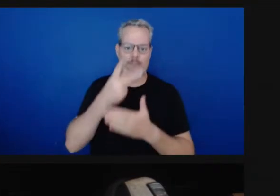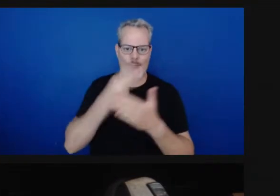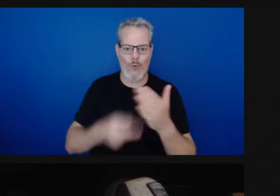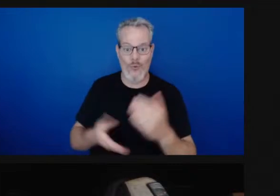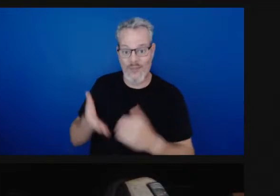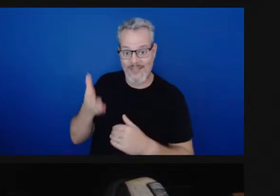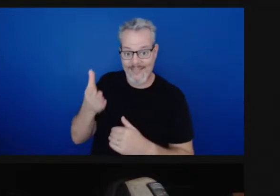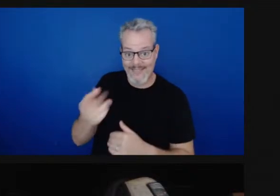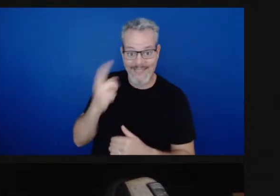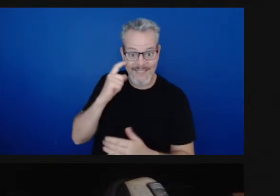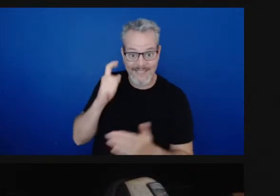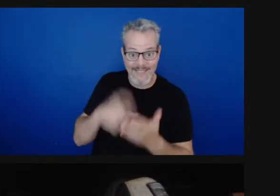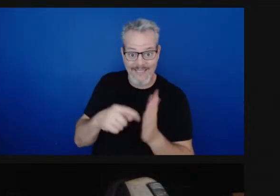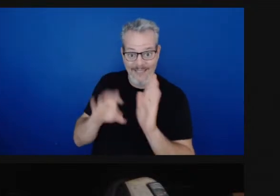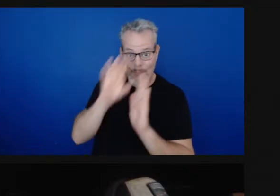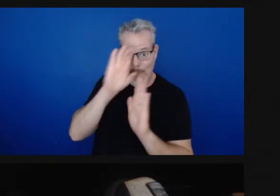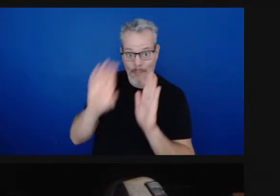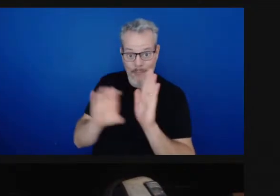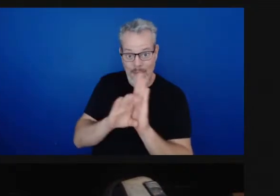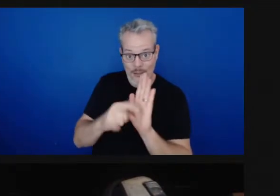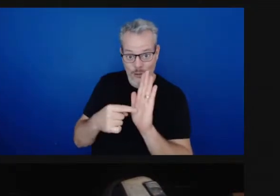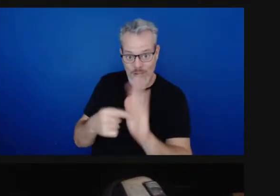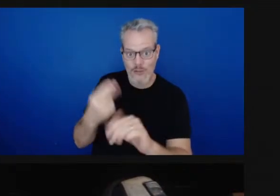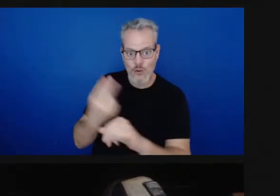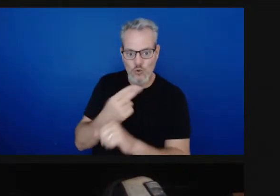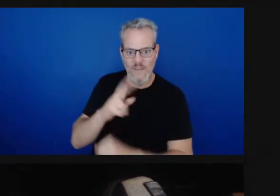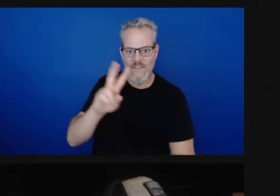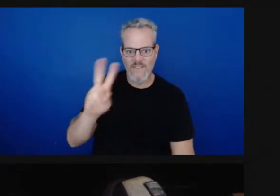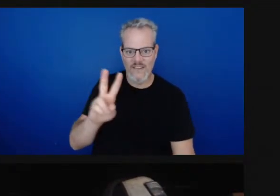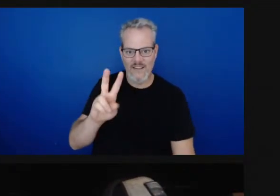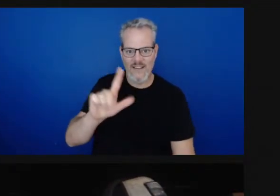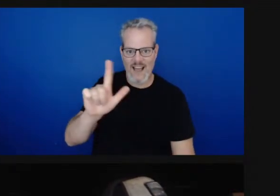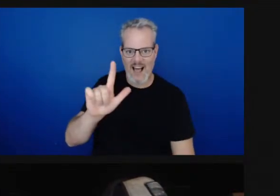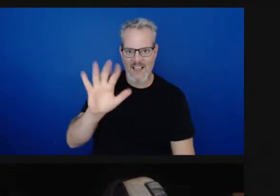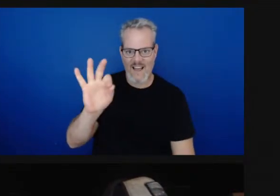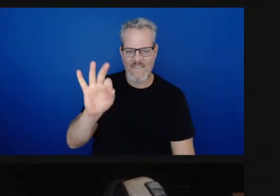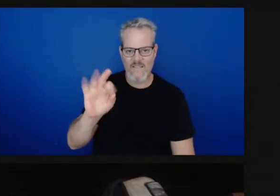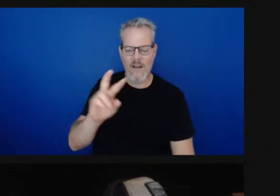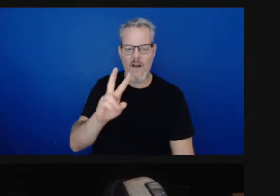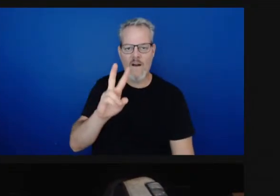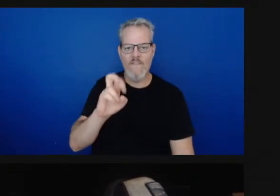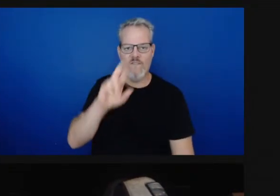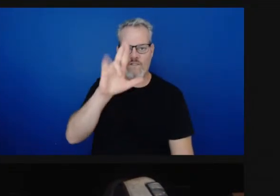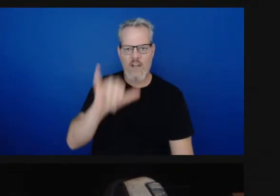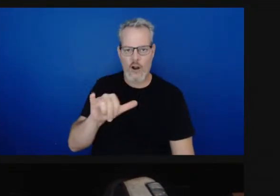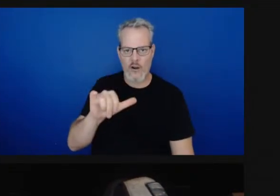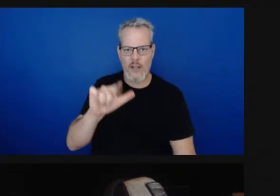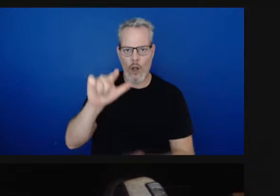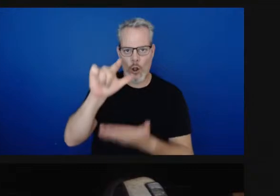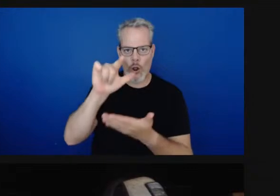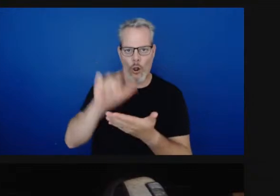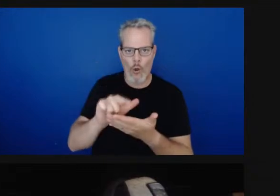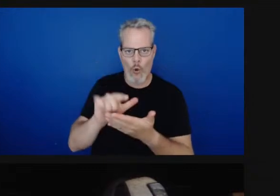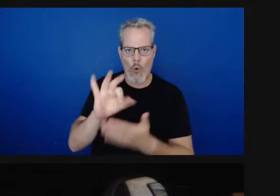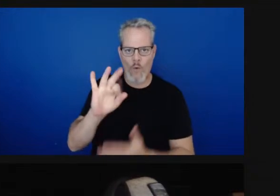using his VLF, very low frequency measurement technique,